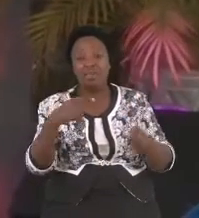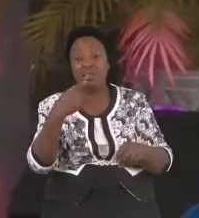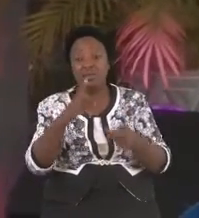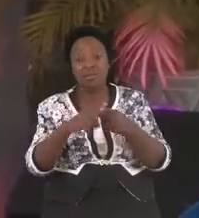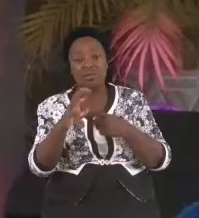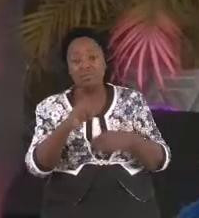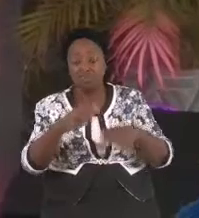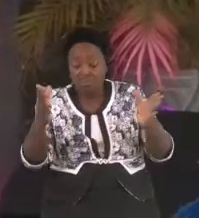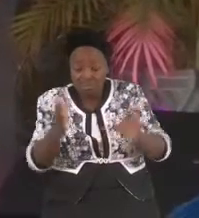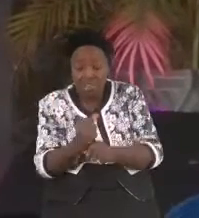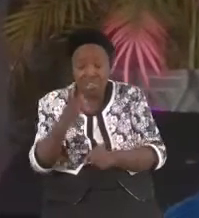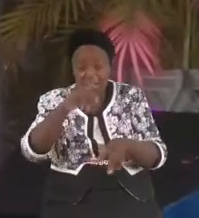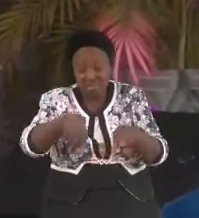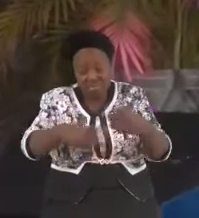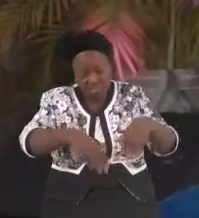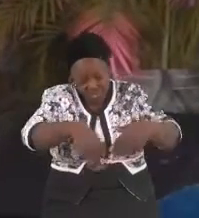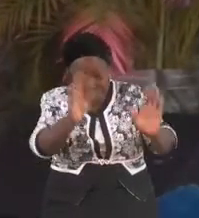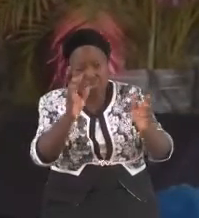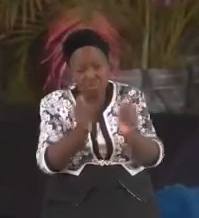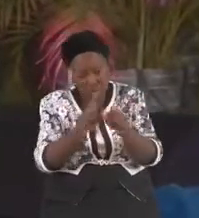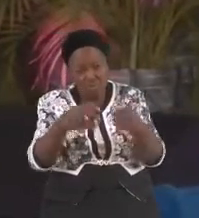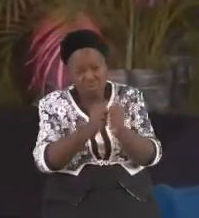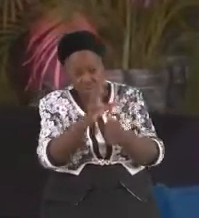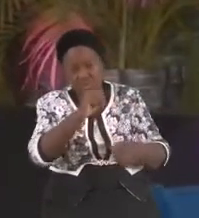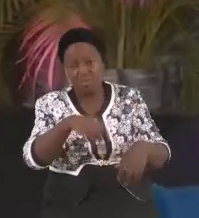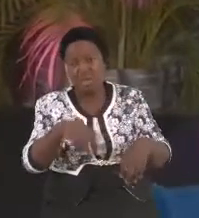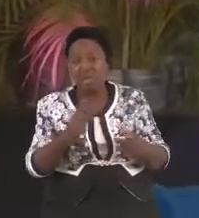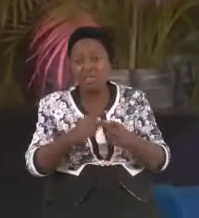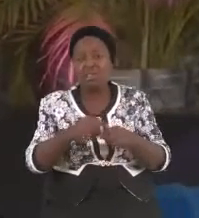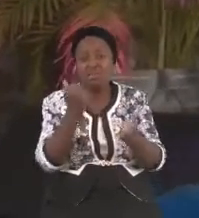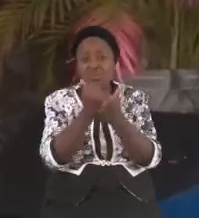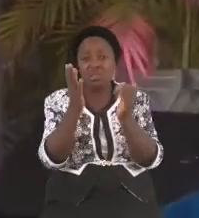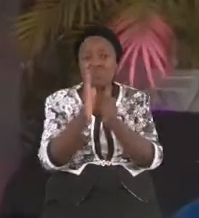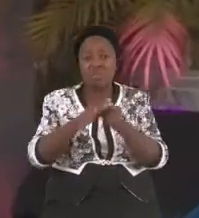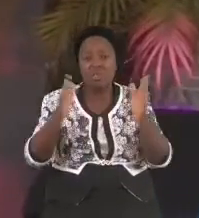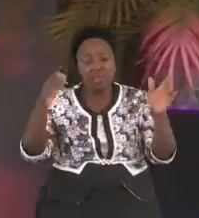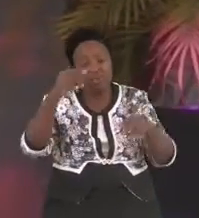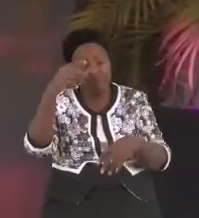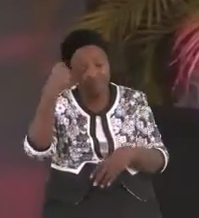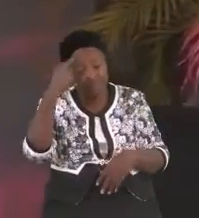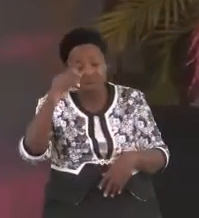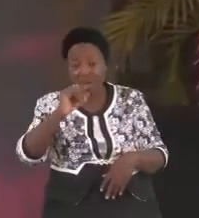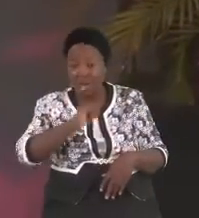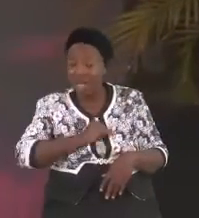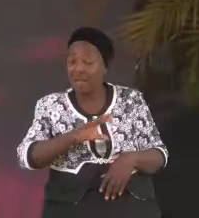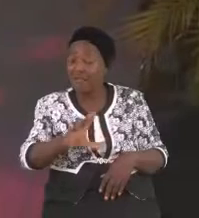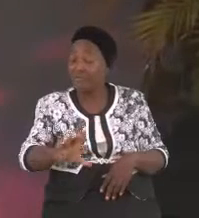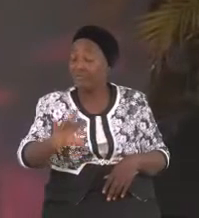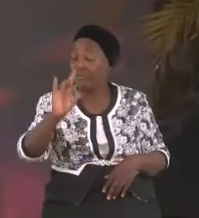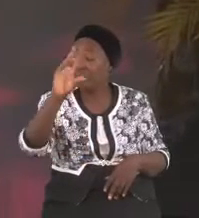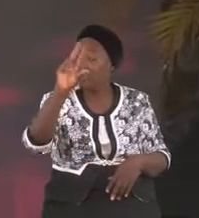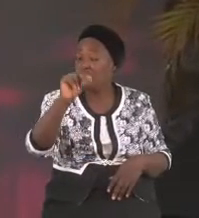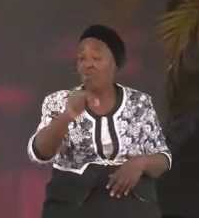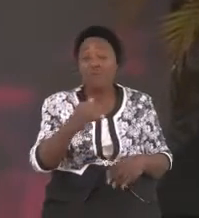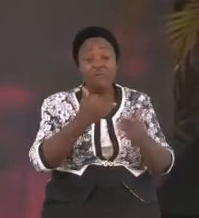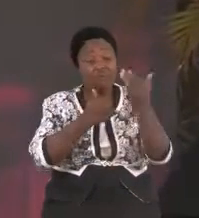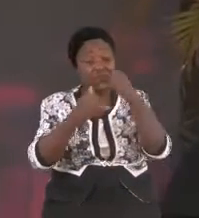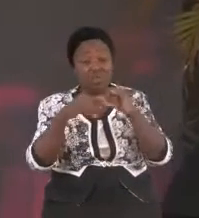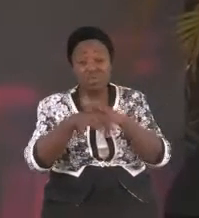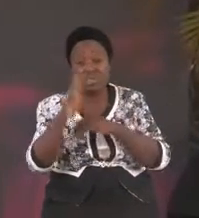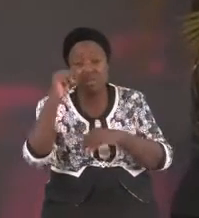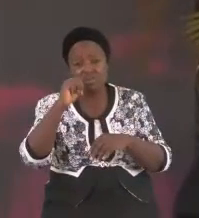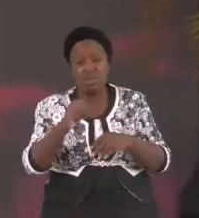him and crucify him for i find no fault in him blameless